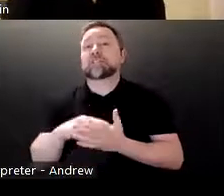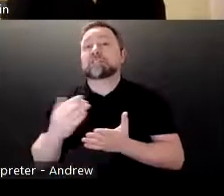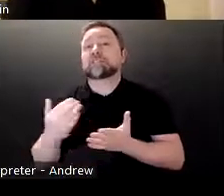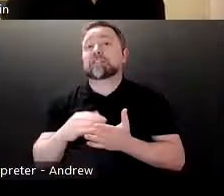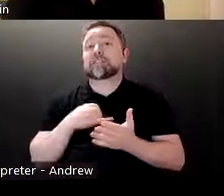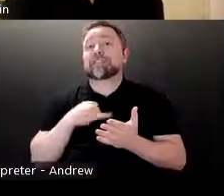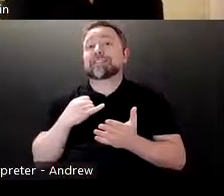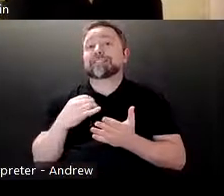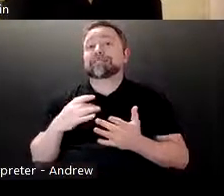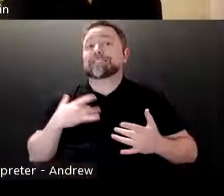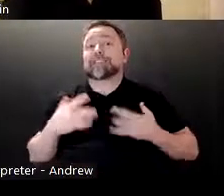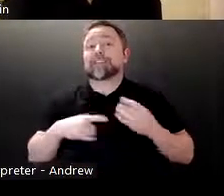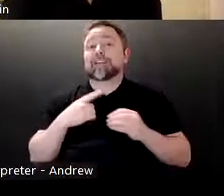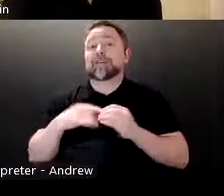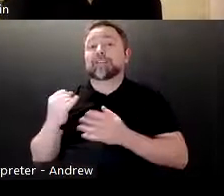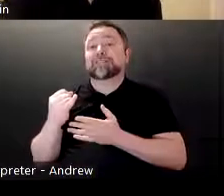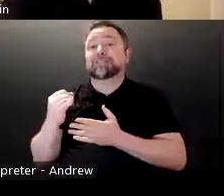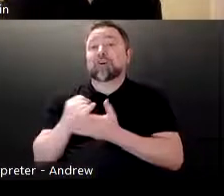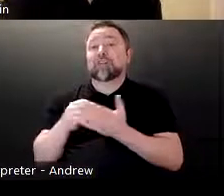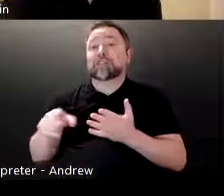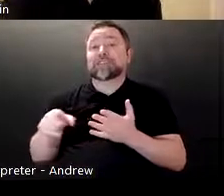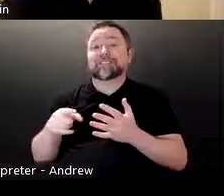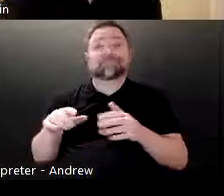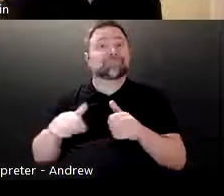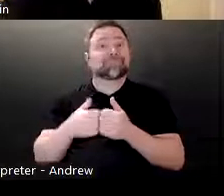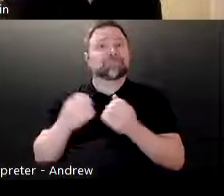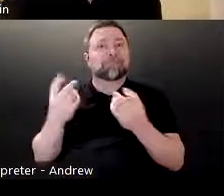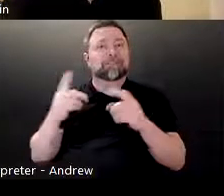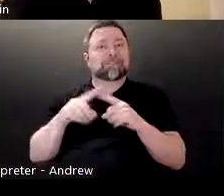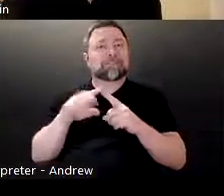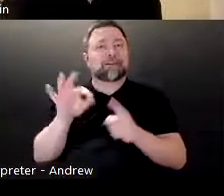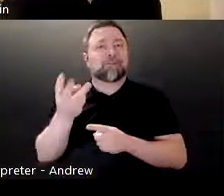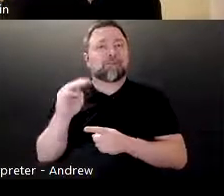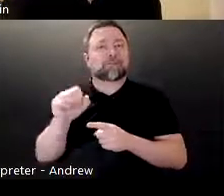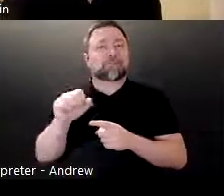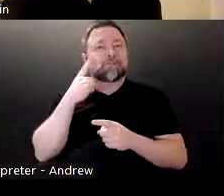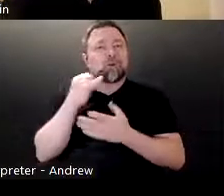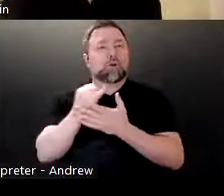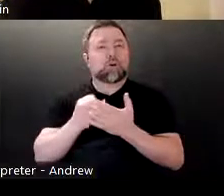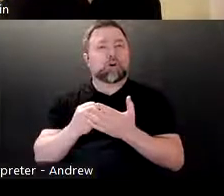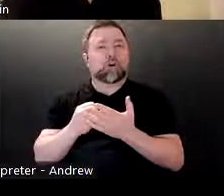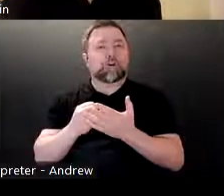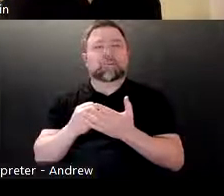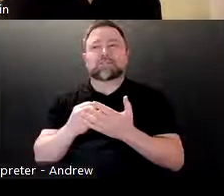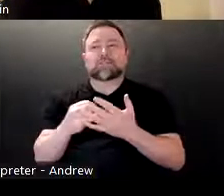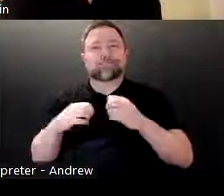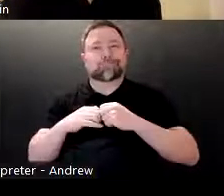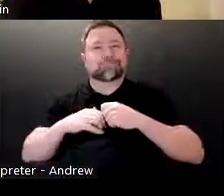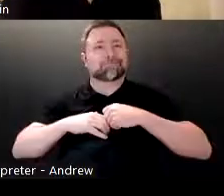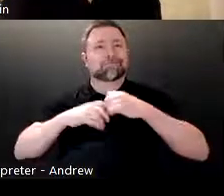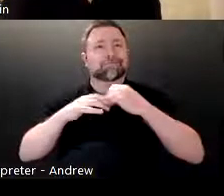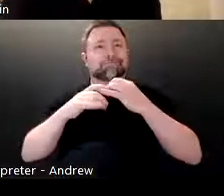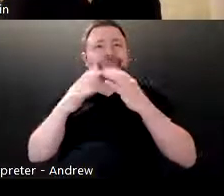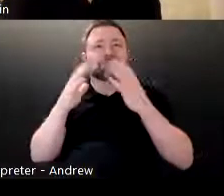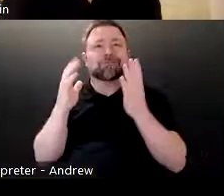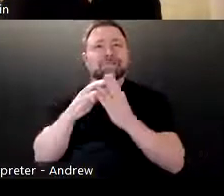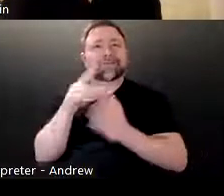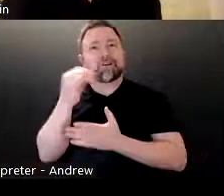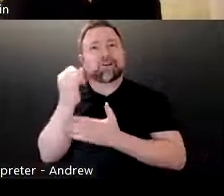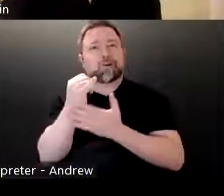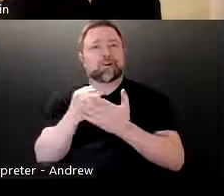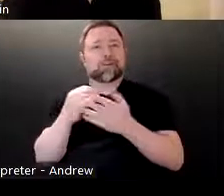artist whose talents extend to so many forms of art making, all culminating in the total artwork that